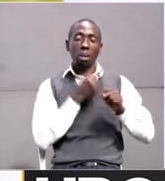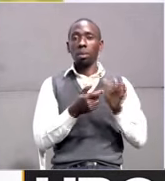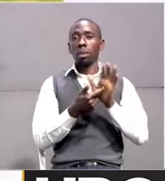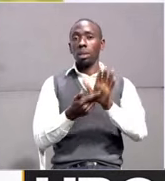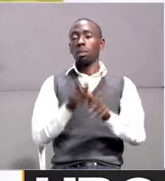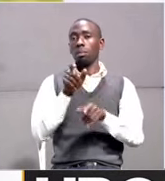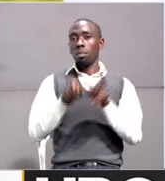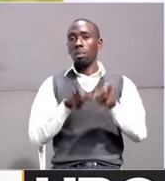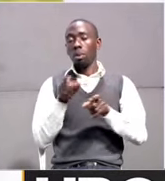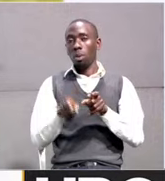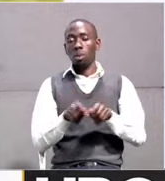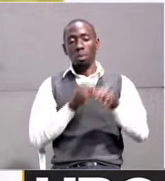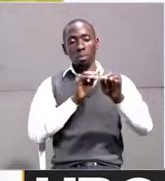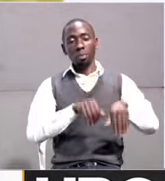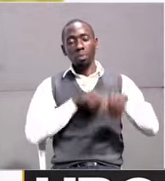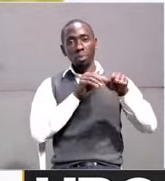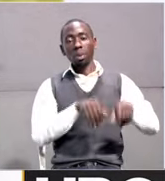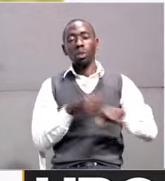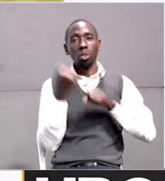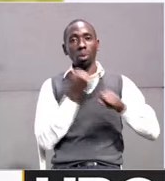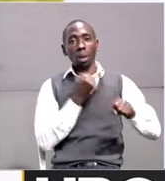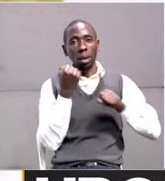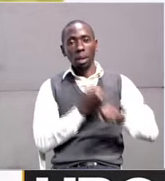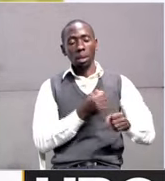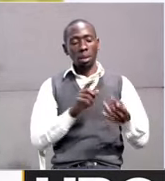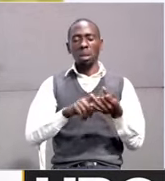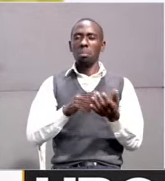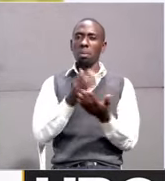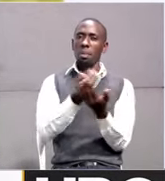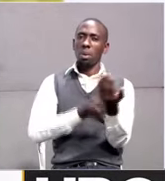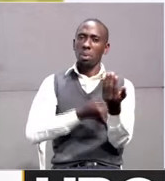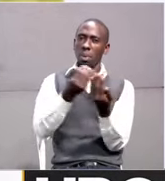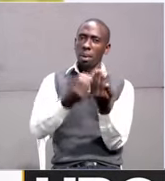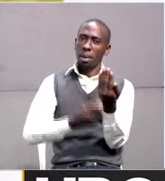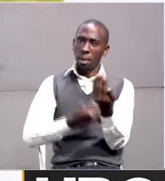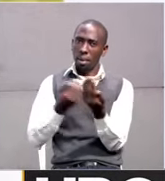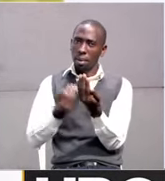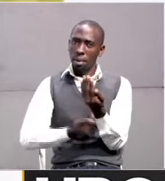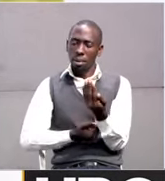sugarcane. It could be bananas,